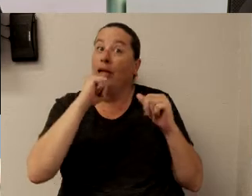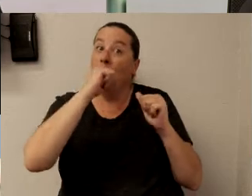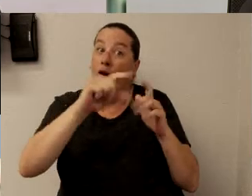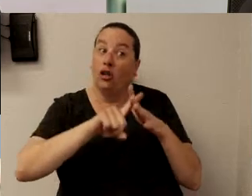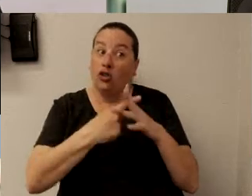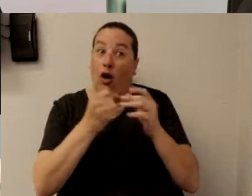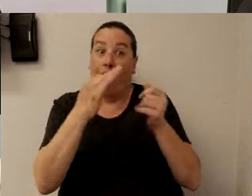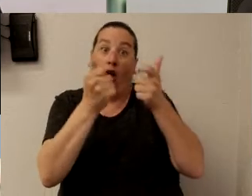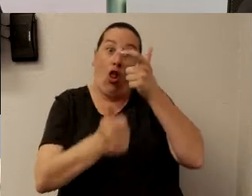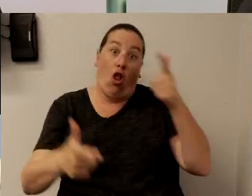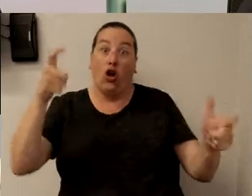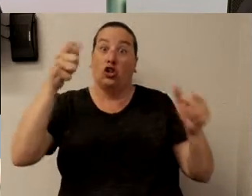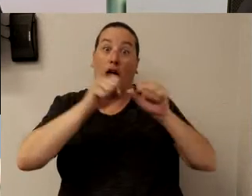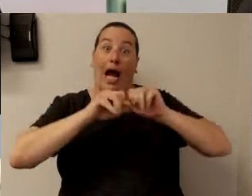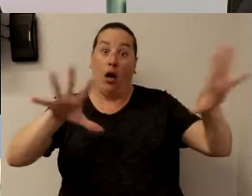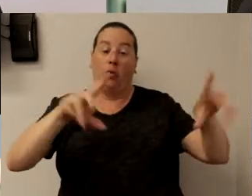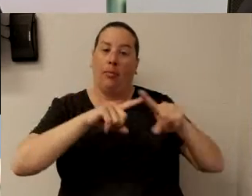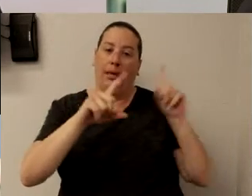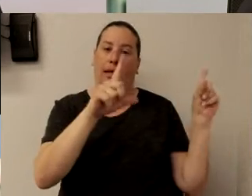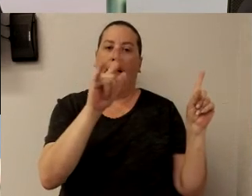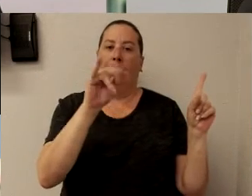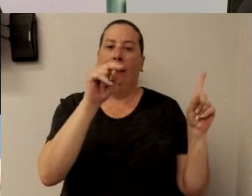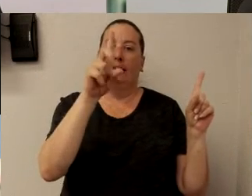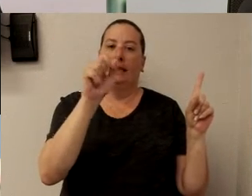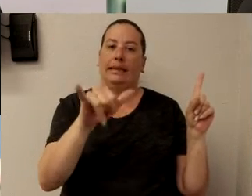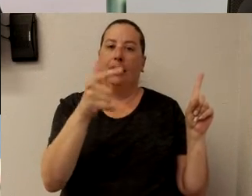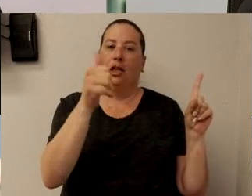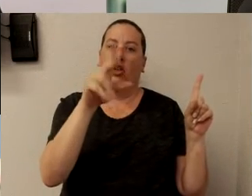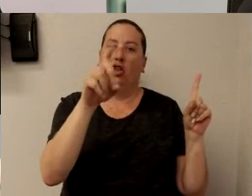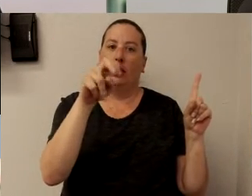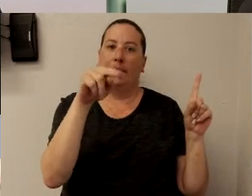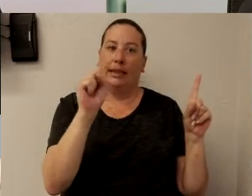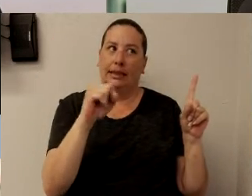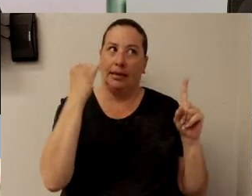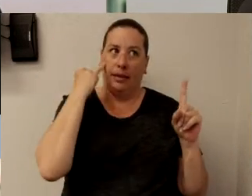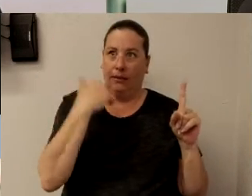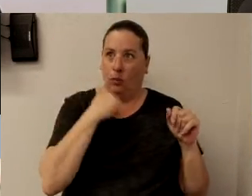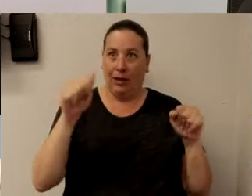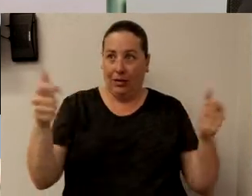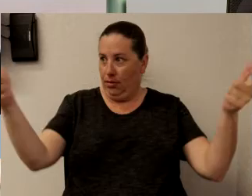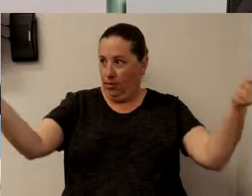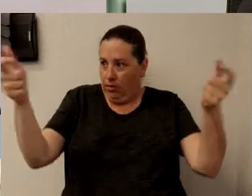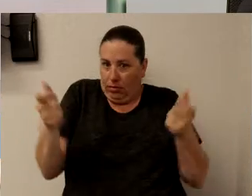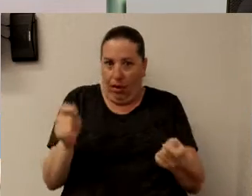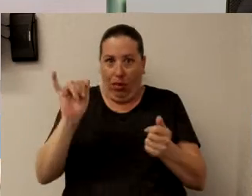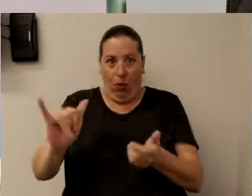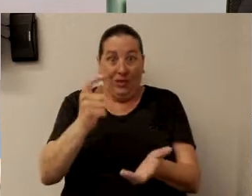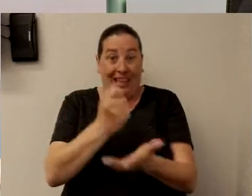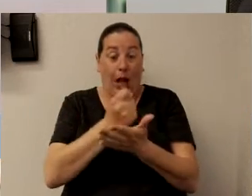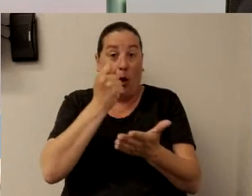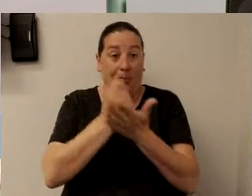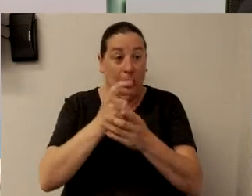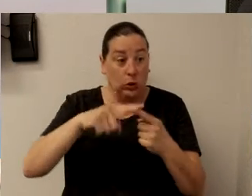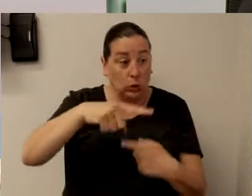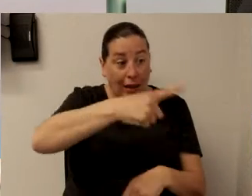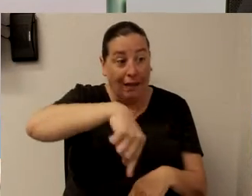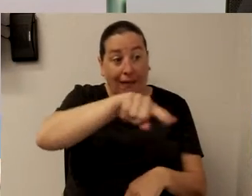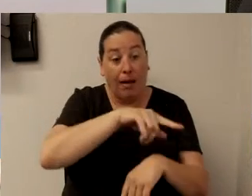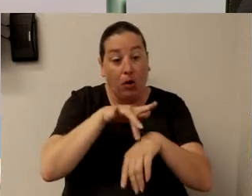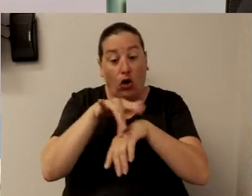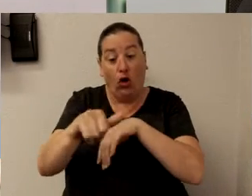Lindsay Gardens, if we were able to bring those type of therapies to them early on in their